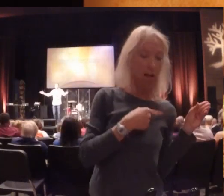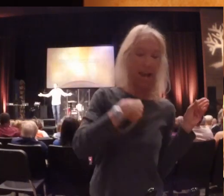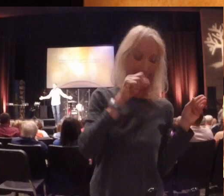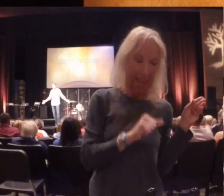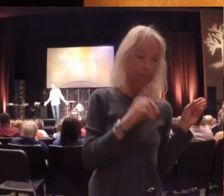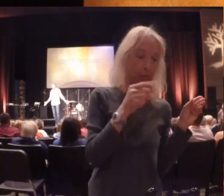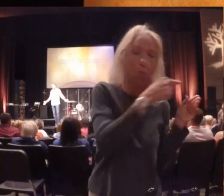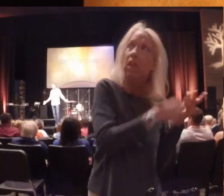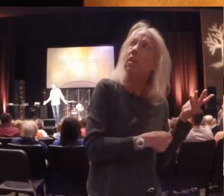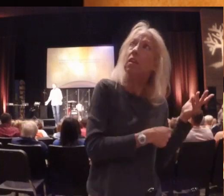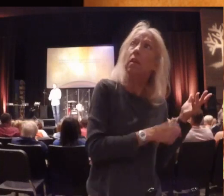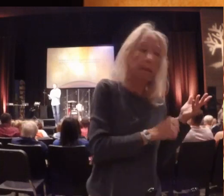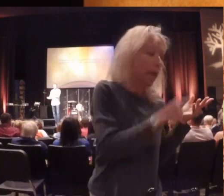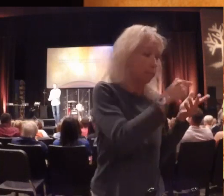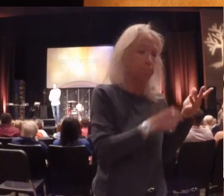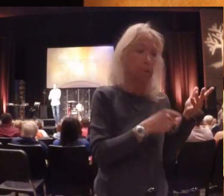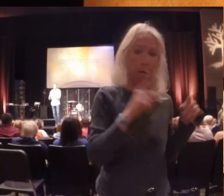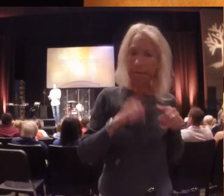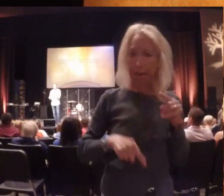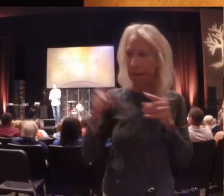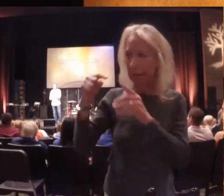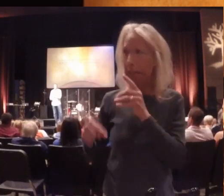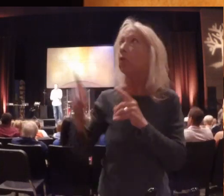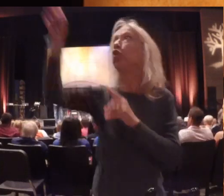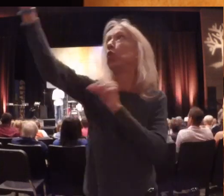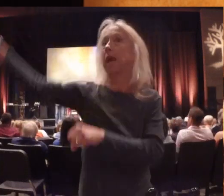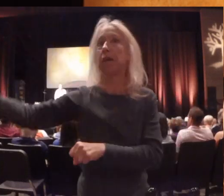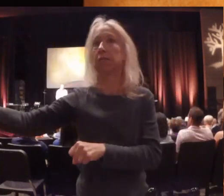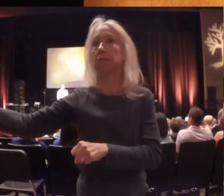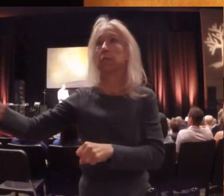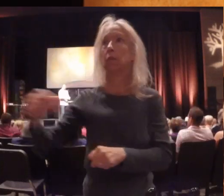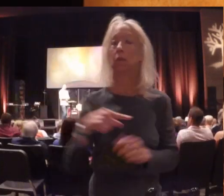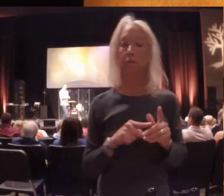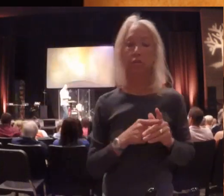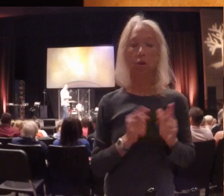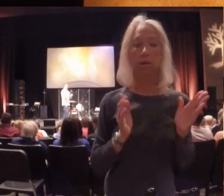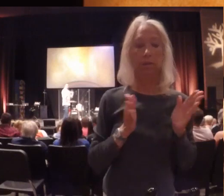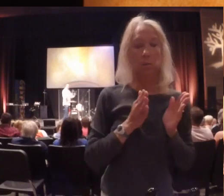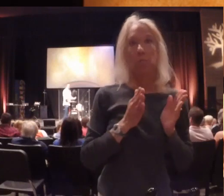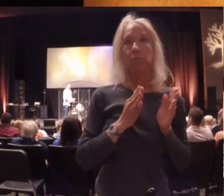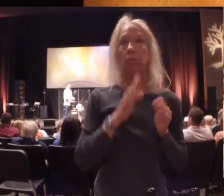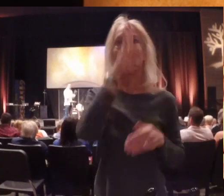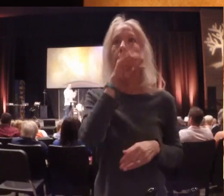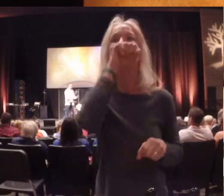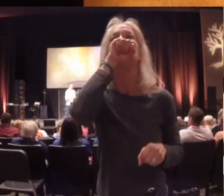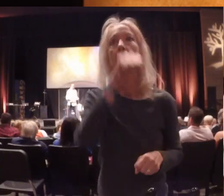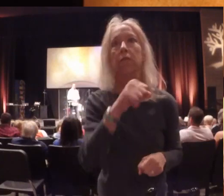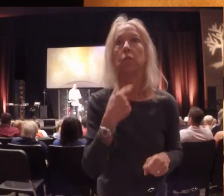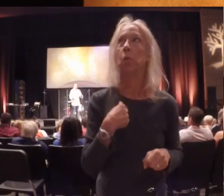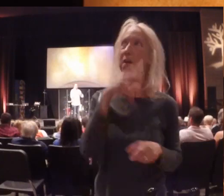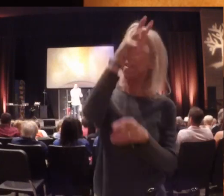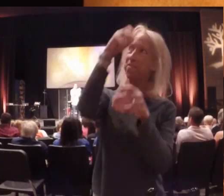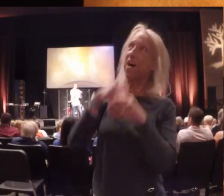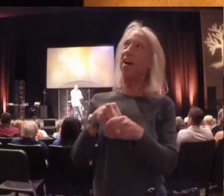I believe you can. And then you just start where you are. You start where you are. You make those small steps. God loves